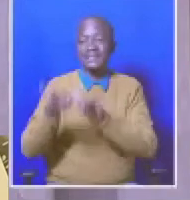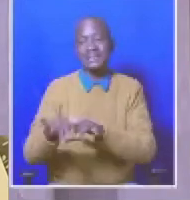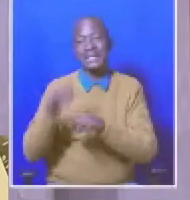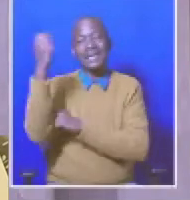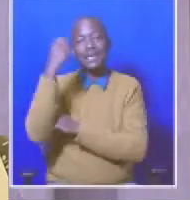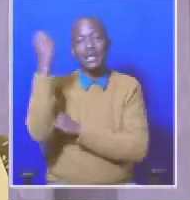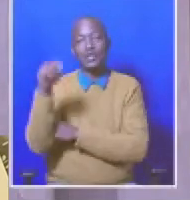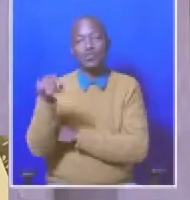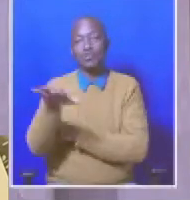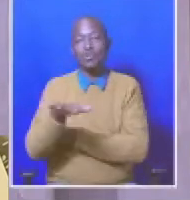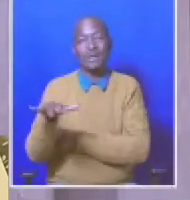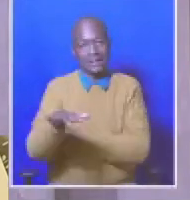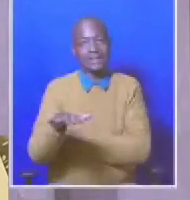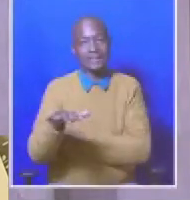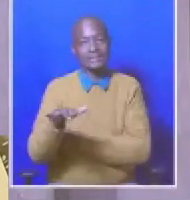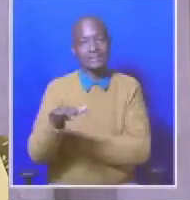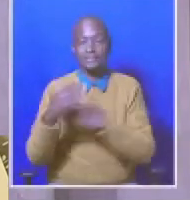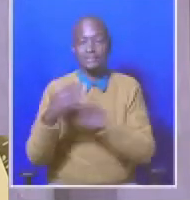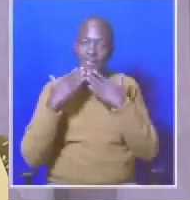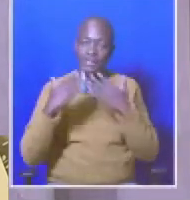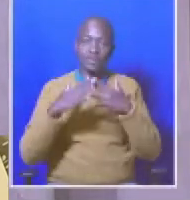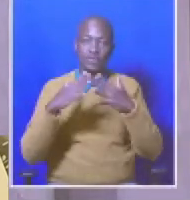areas. Thank you very much.